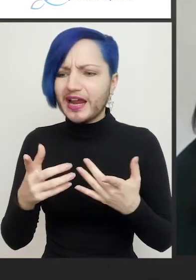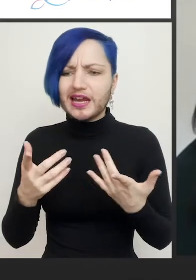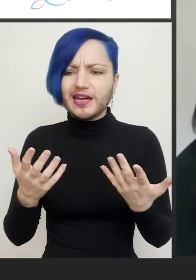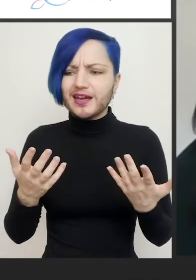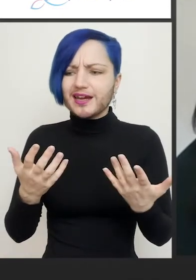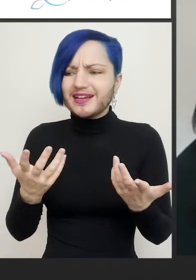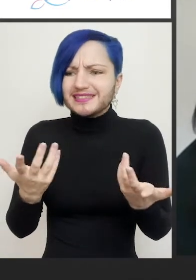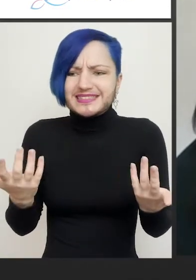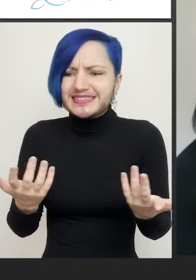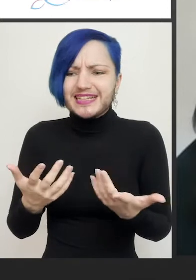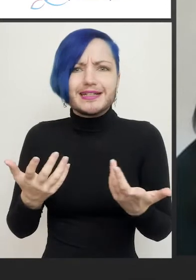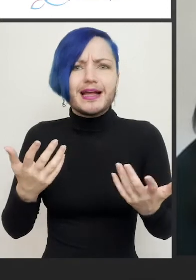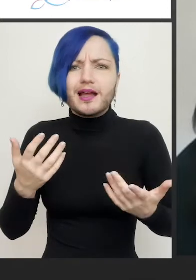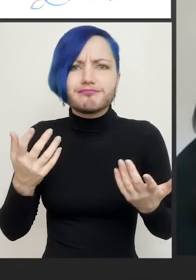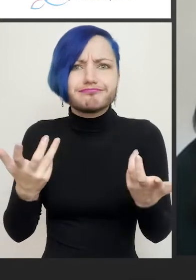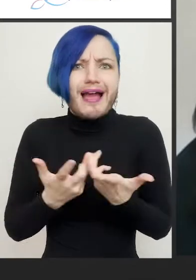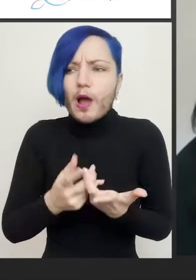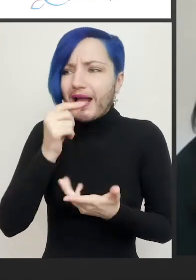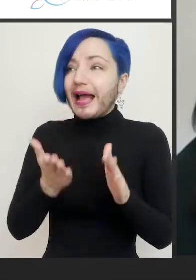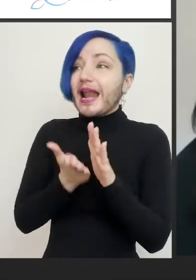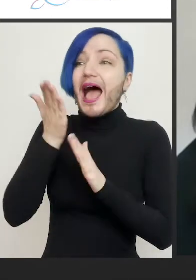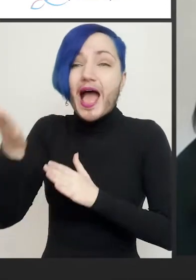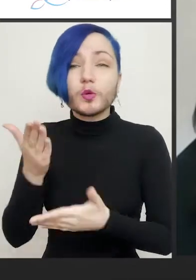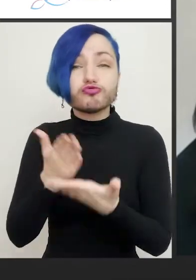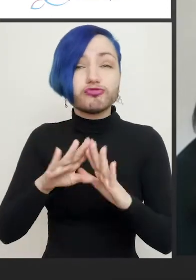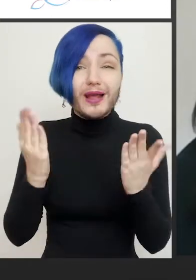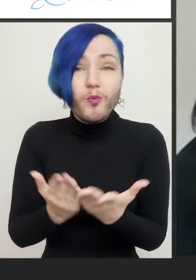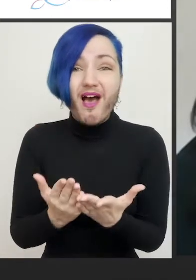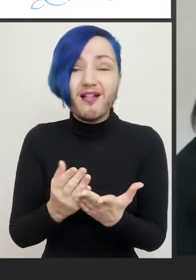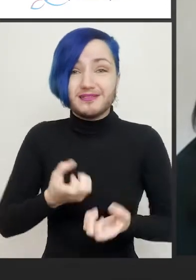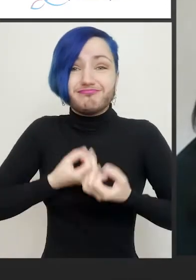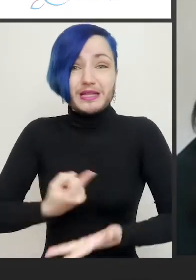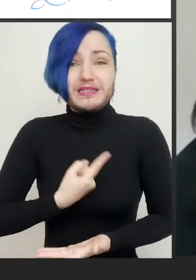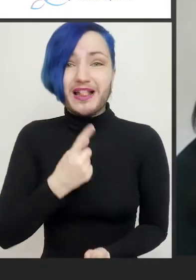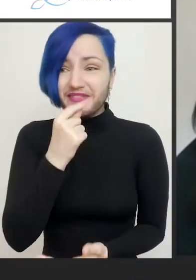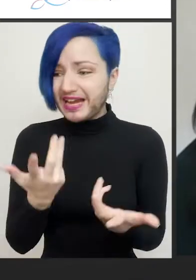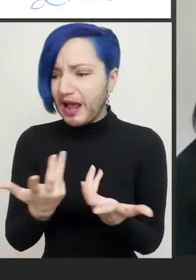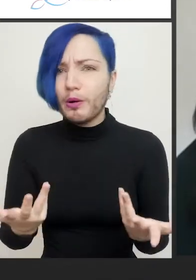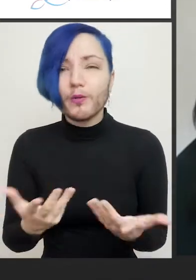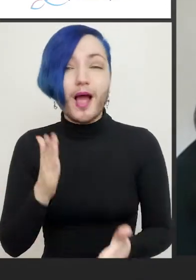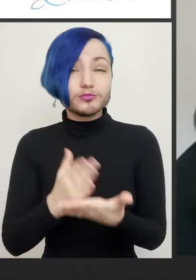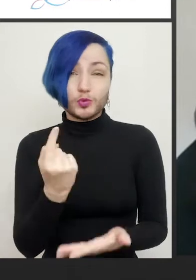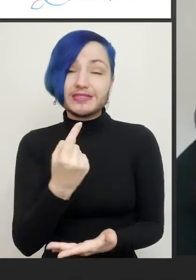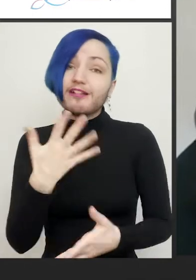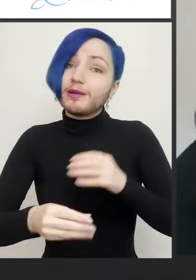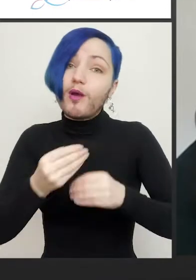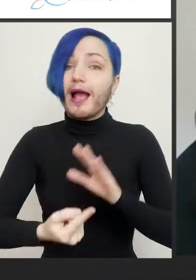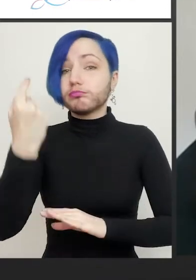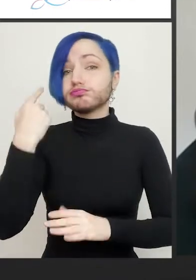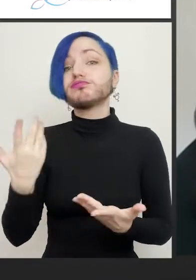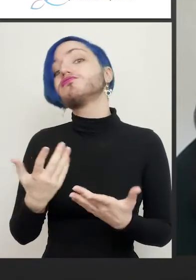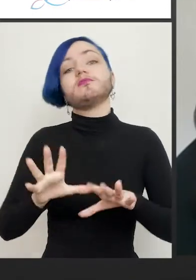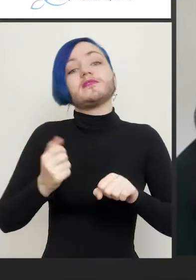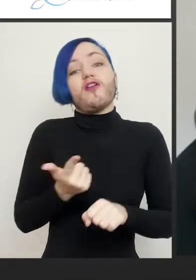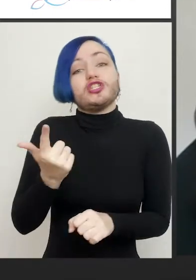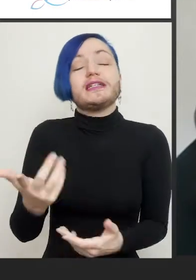of the house, how do they do me out in the real world, because I'm sure that was something that you had to work out back then,